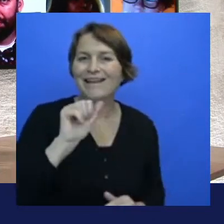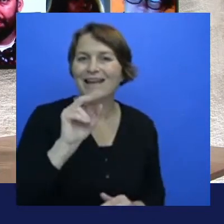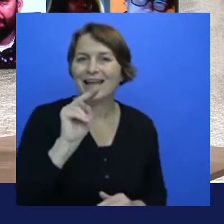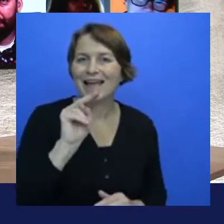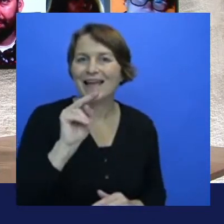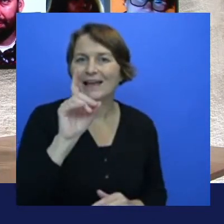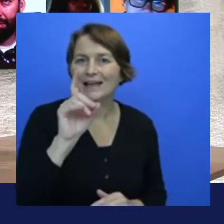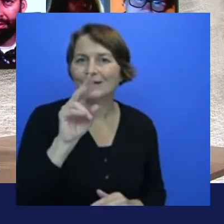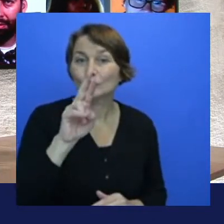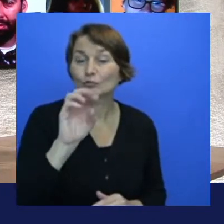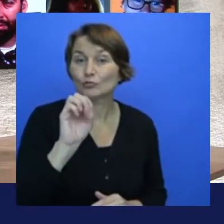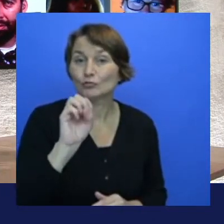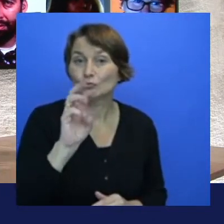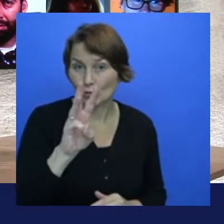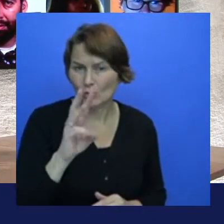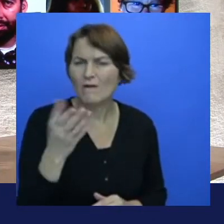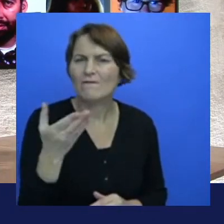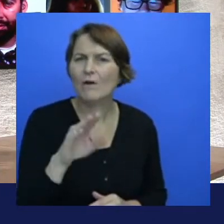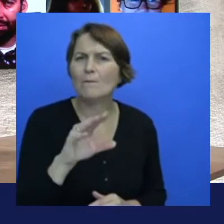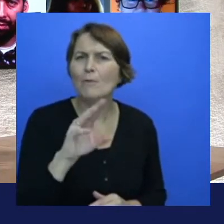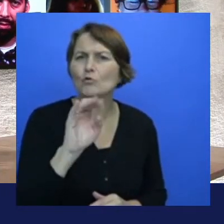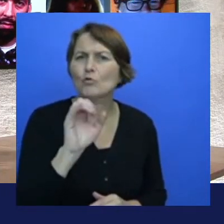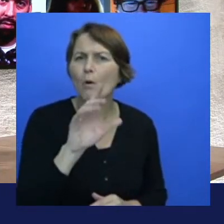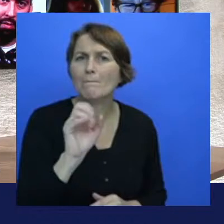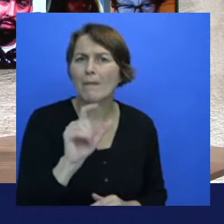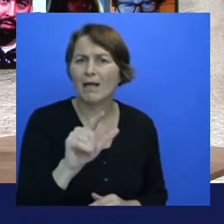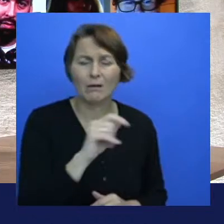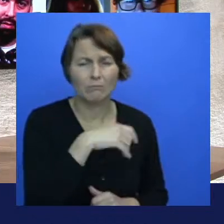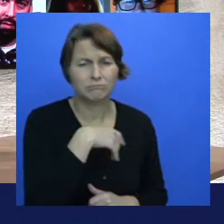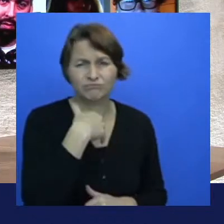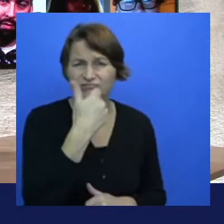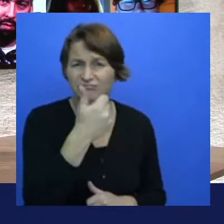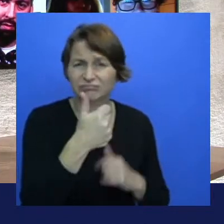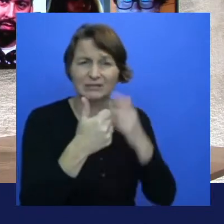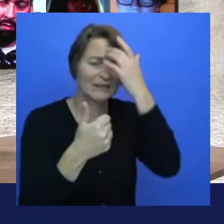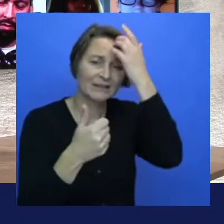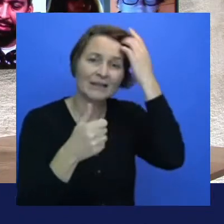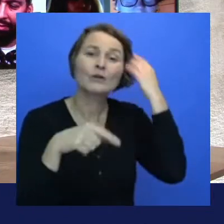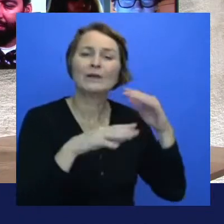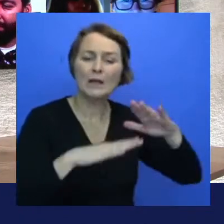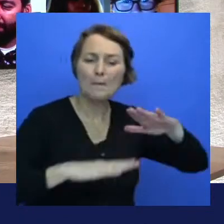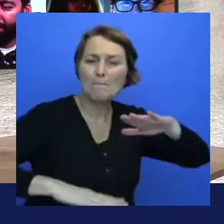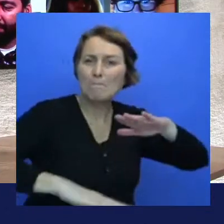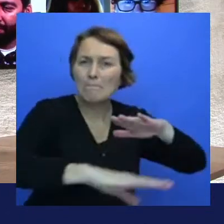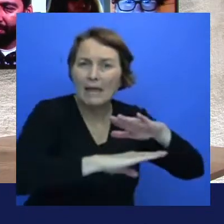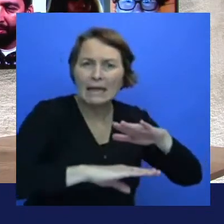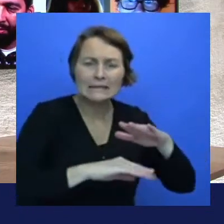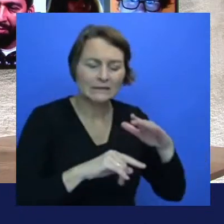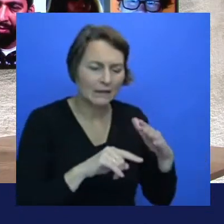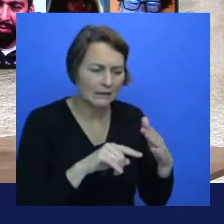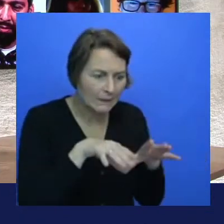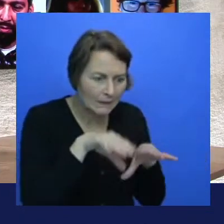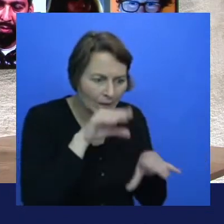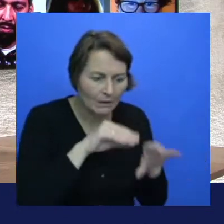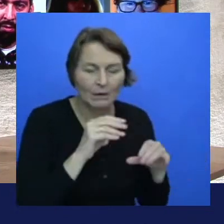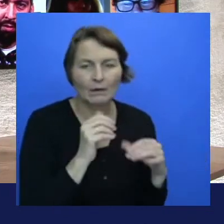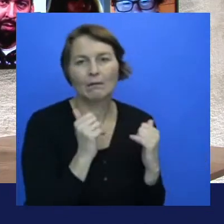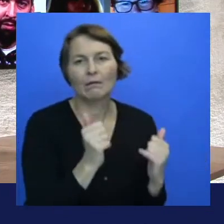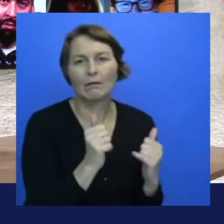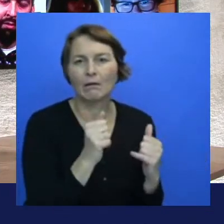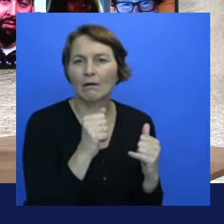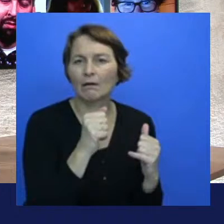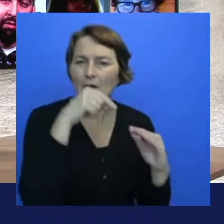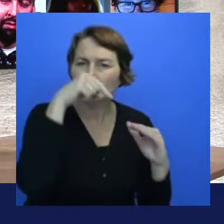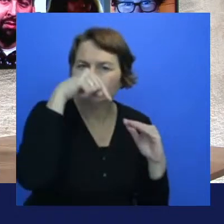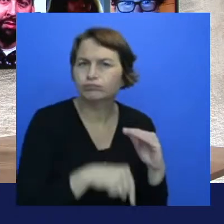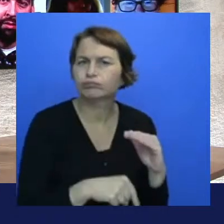really great, and you learn the basics. It's well taught, absolutely recommend it. And as far as